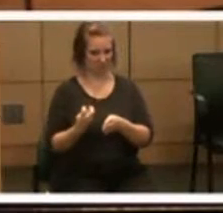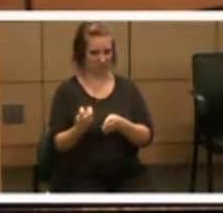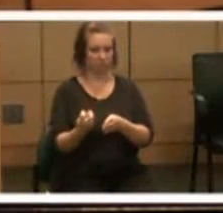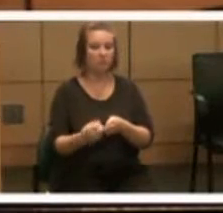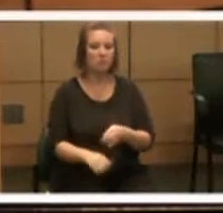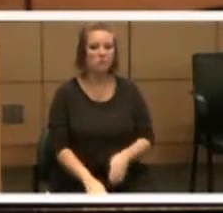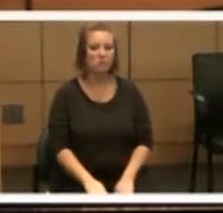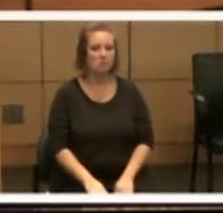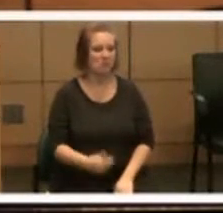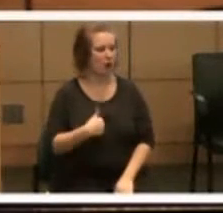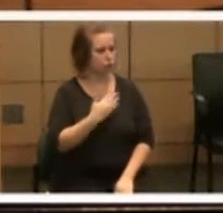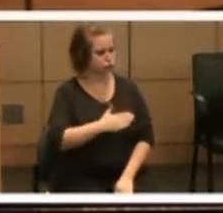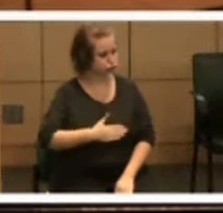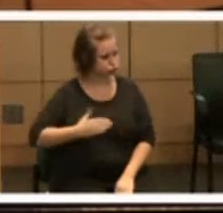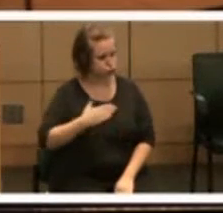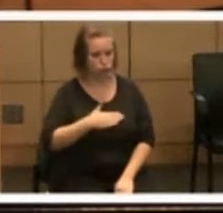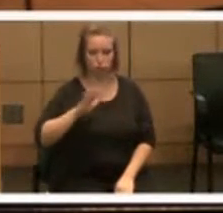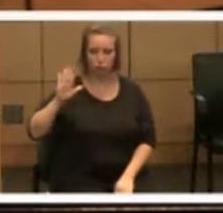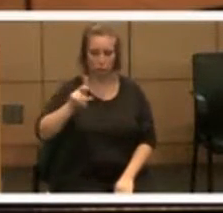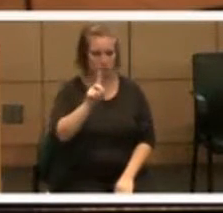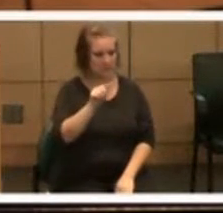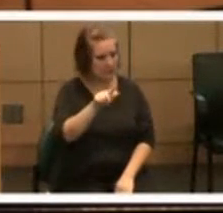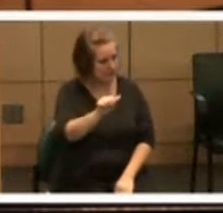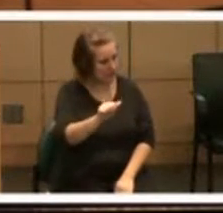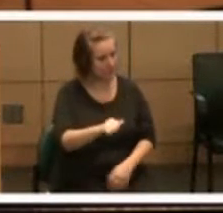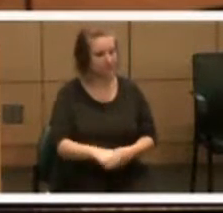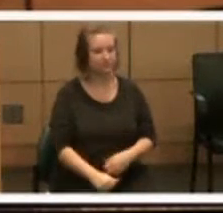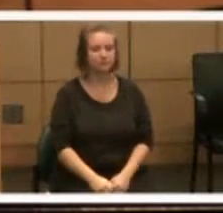So I appreciate all of your data.